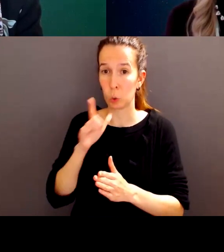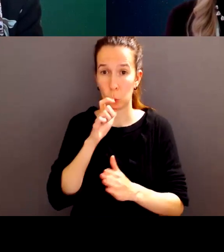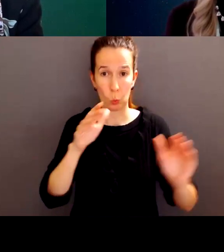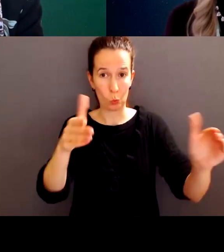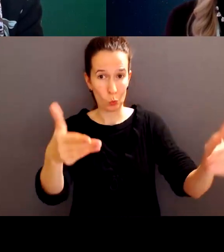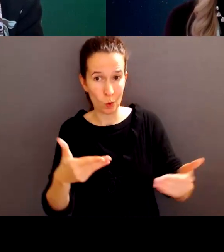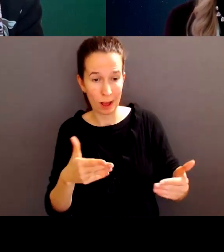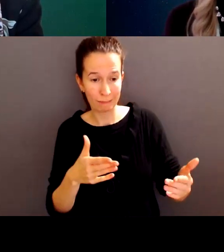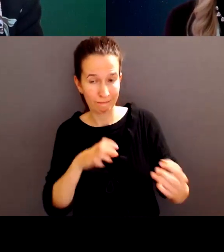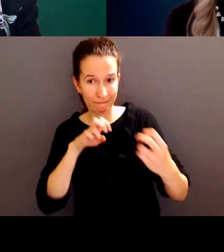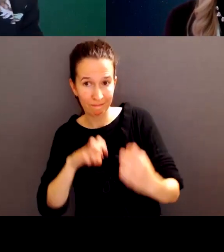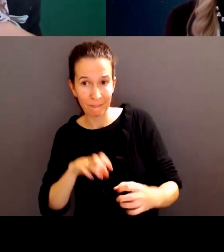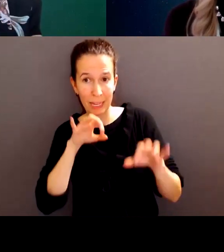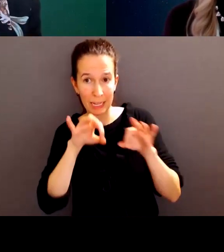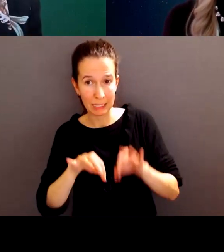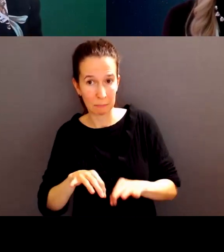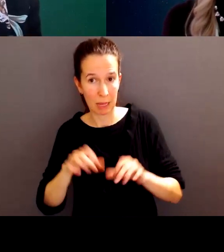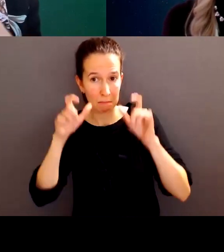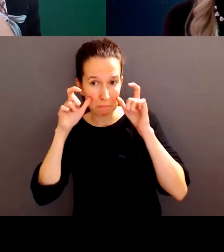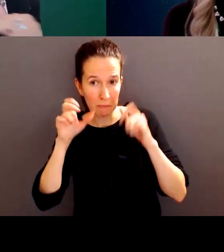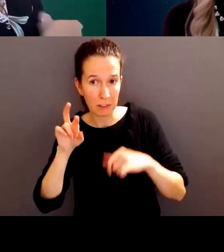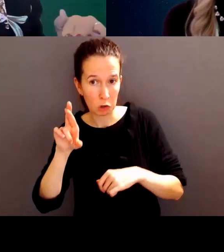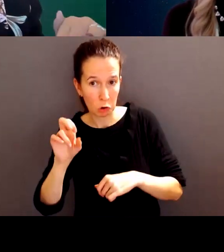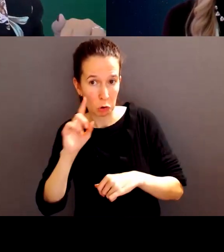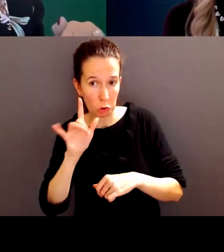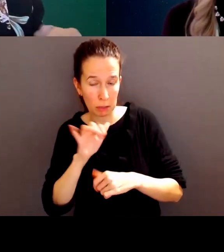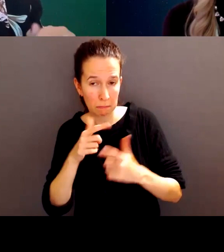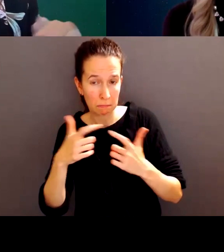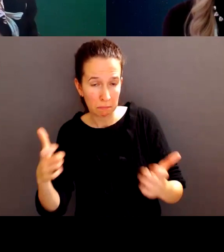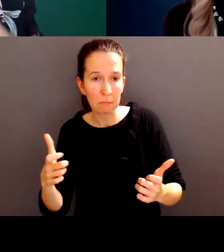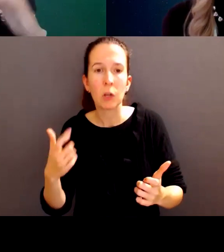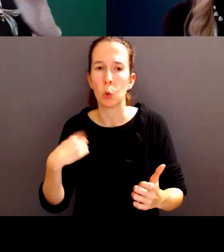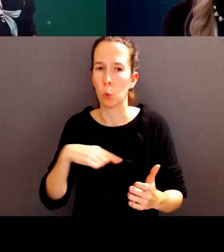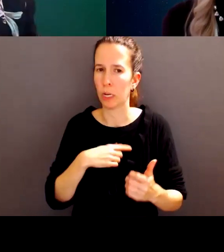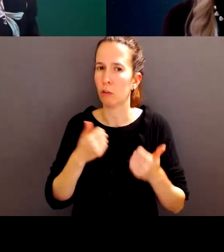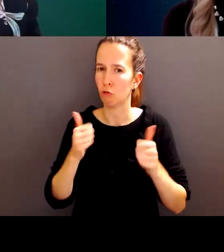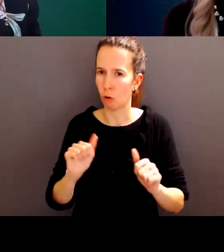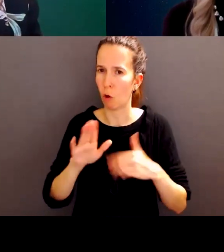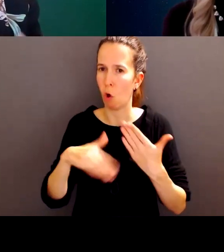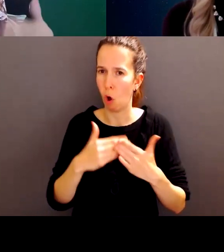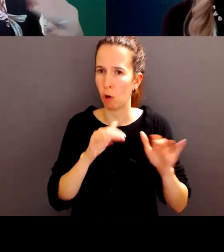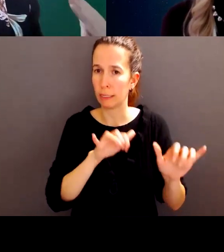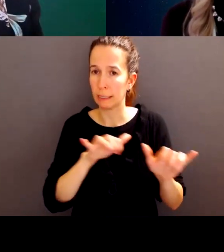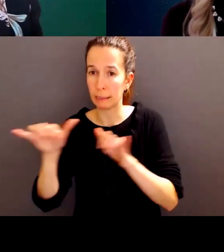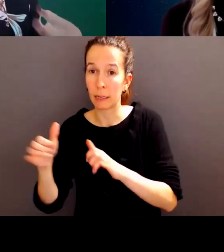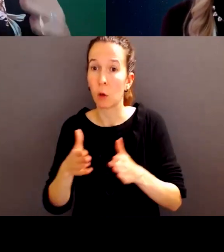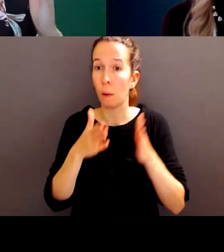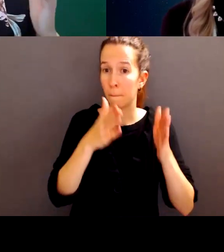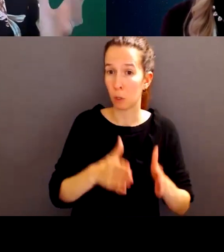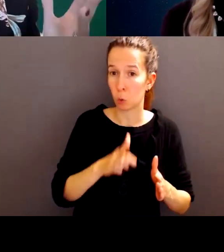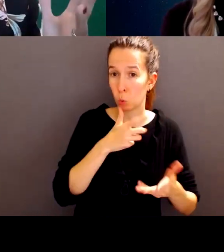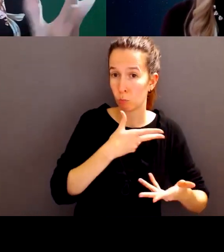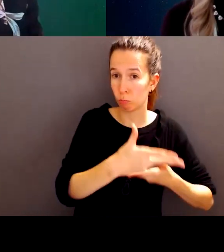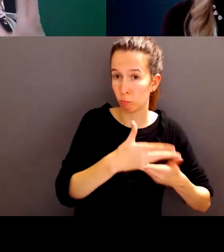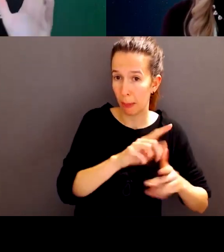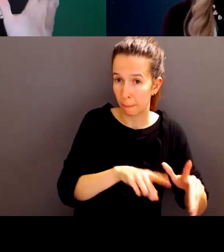and explained all the procedures, we really worked hard to keep everything consistent. So the person who spoke to them at the beginning and the